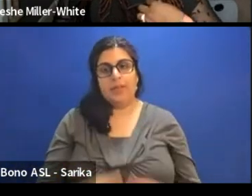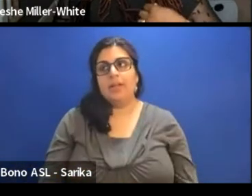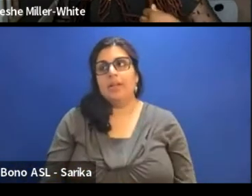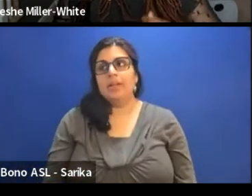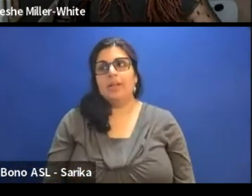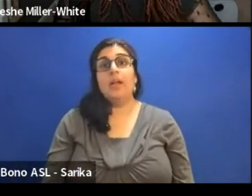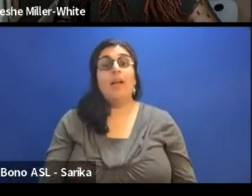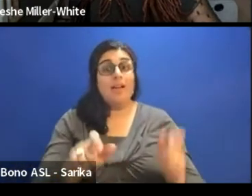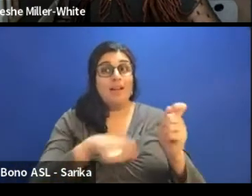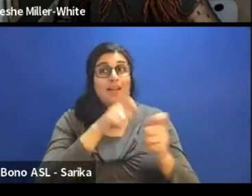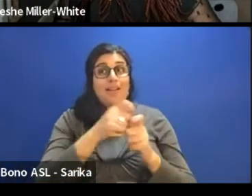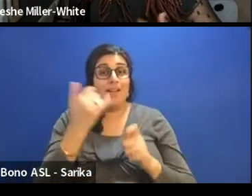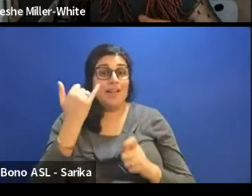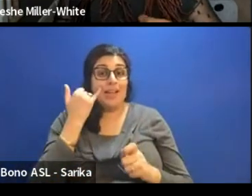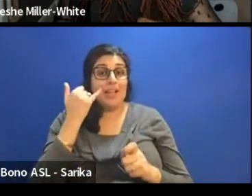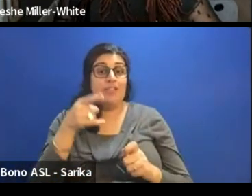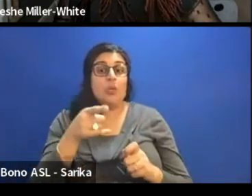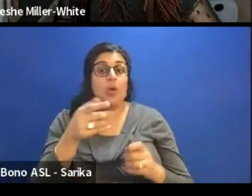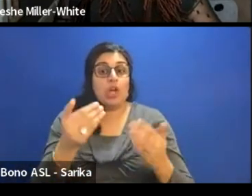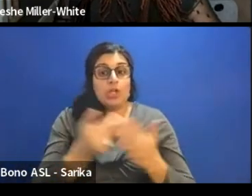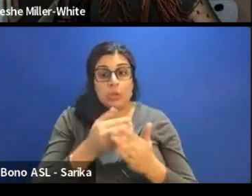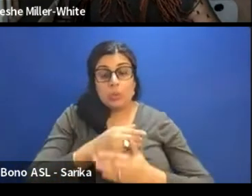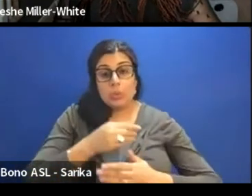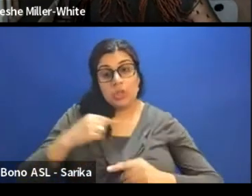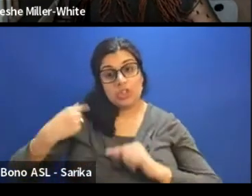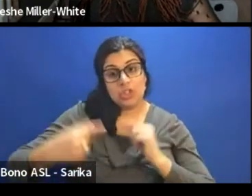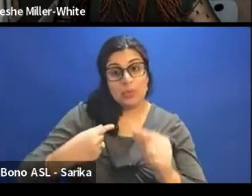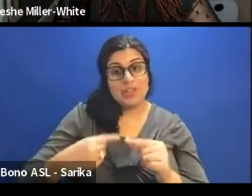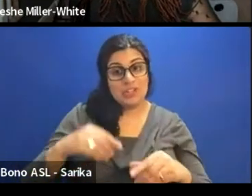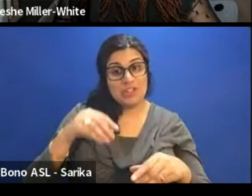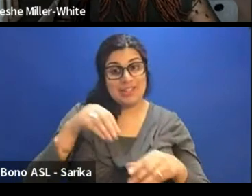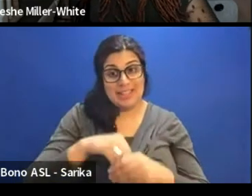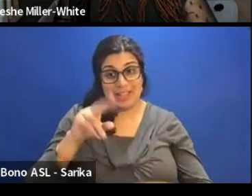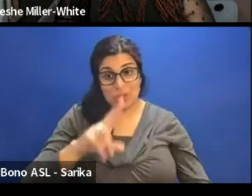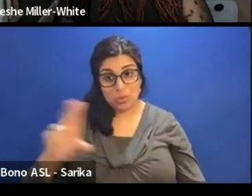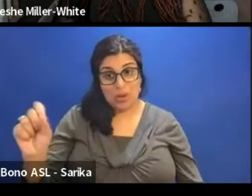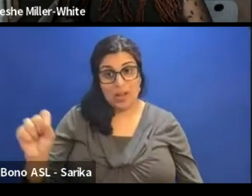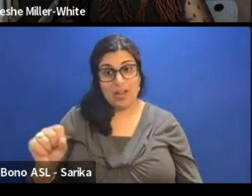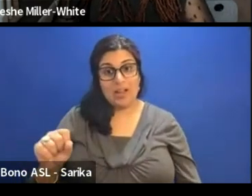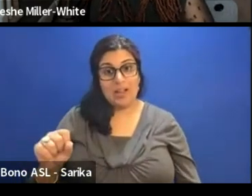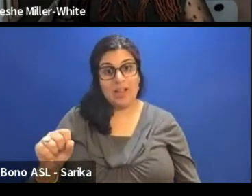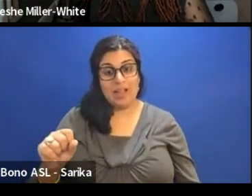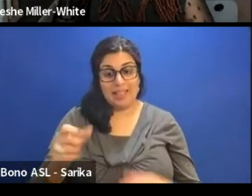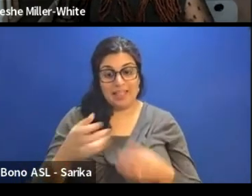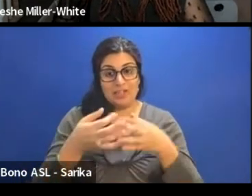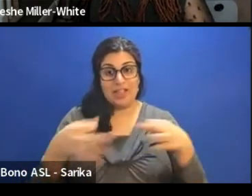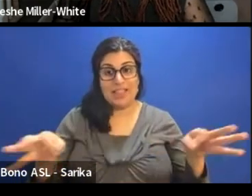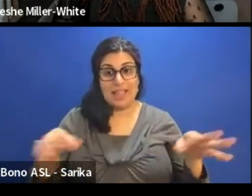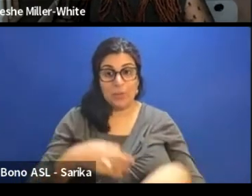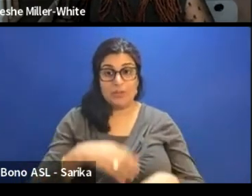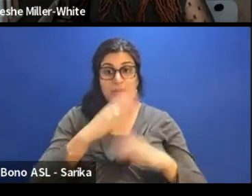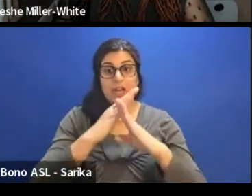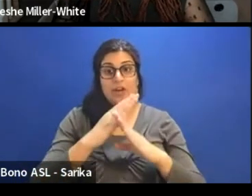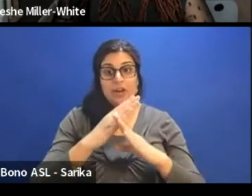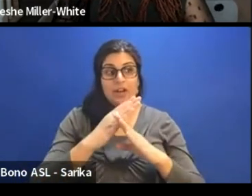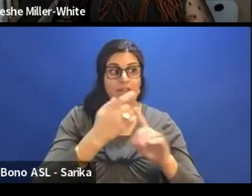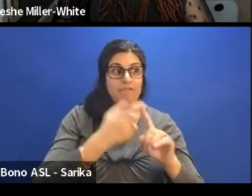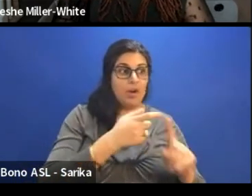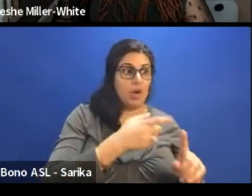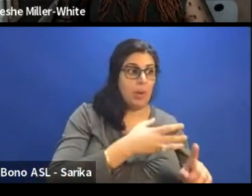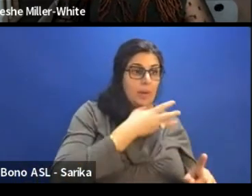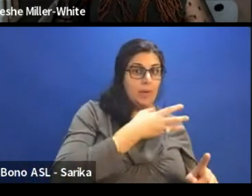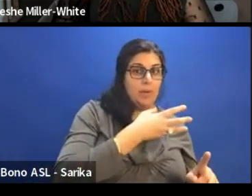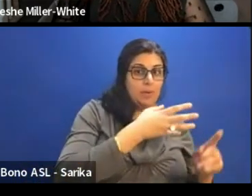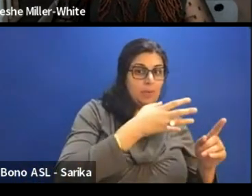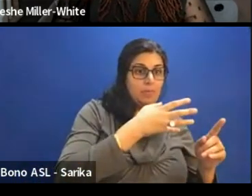if you are a newer generation in this country and there's a language barrier. You know,